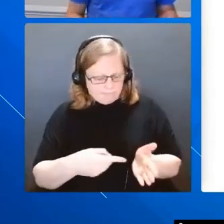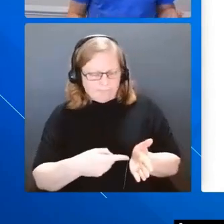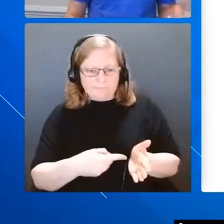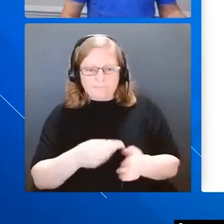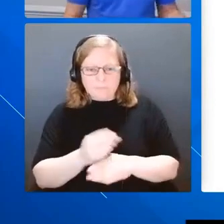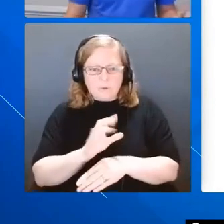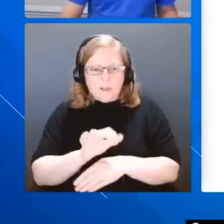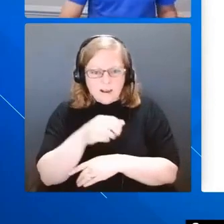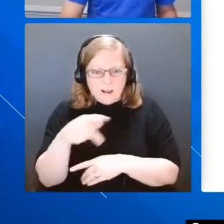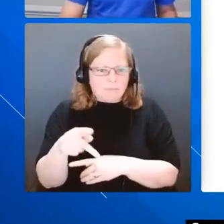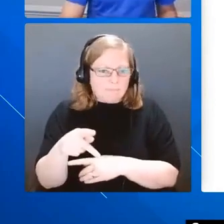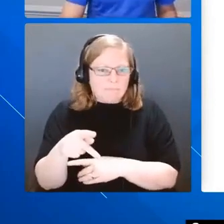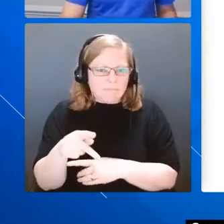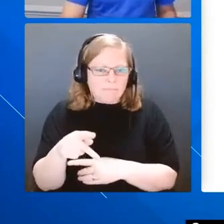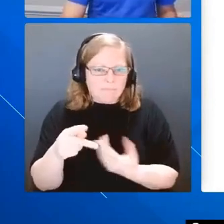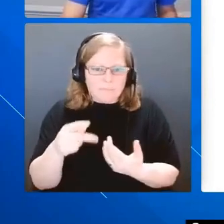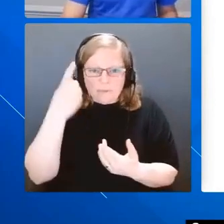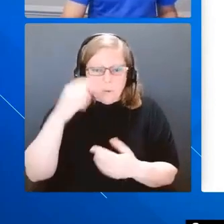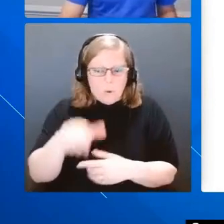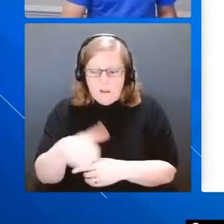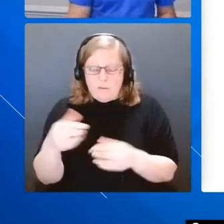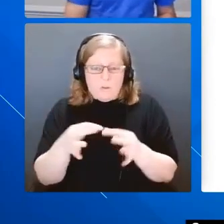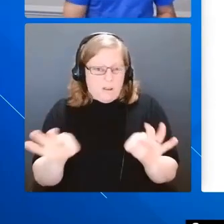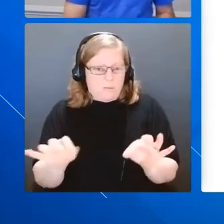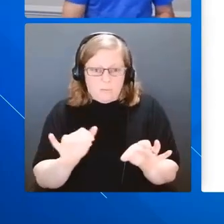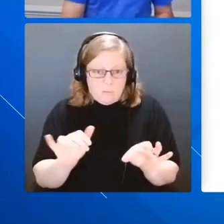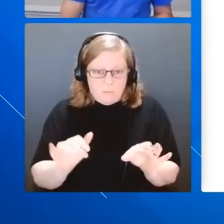for somebody who simply speaks a different language.